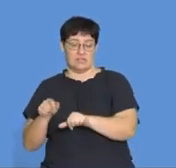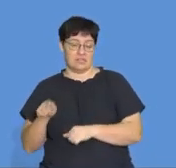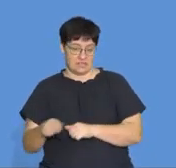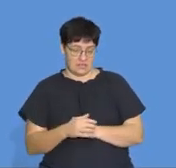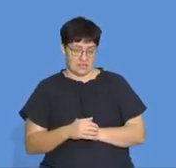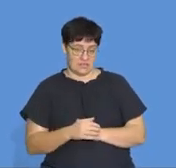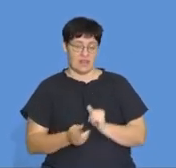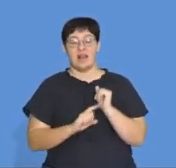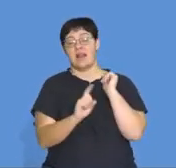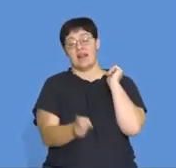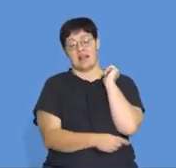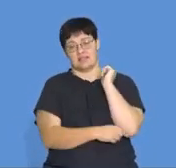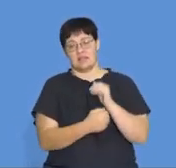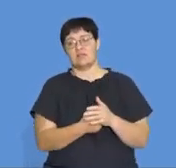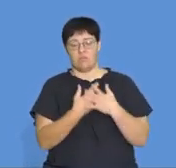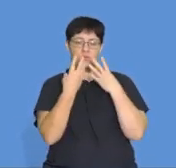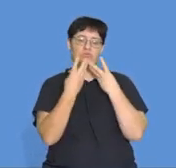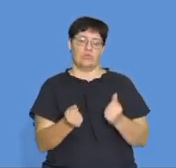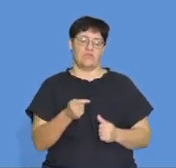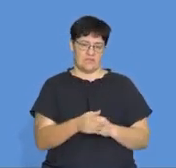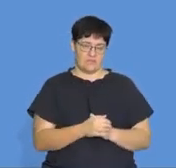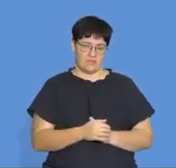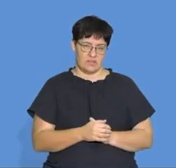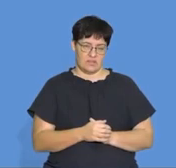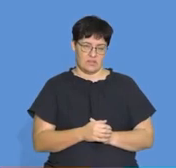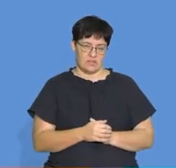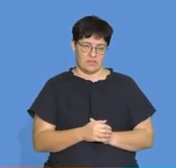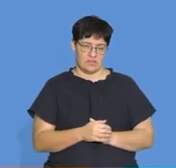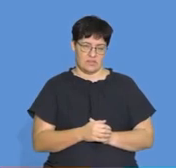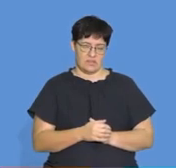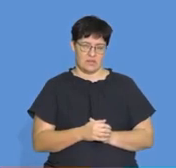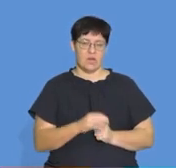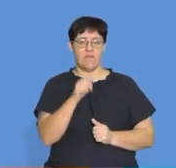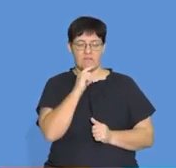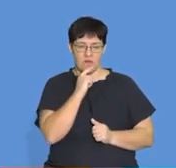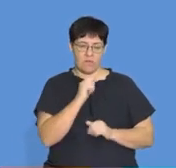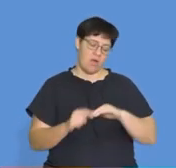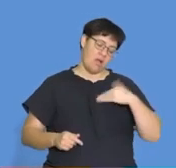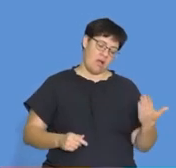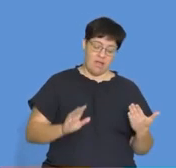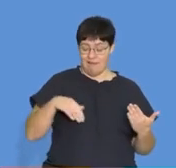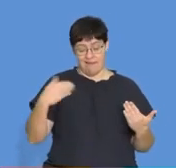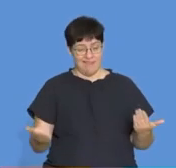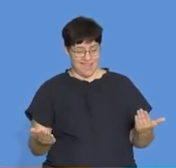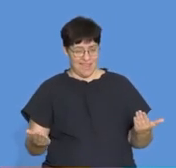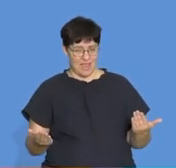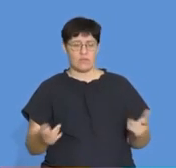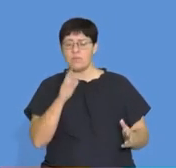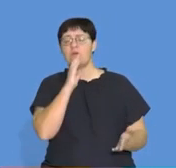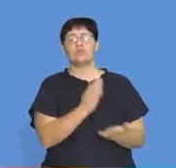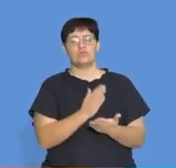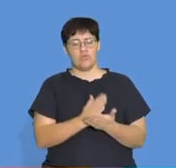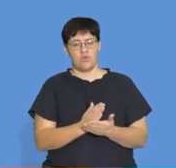the last thing will be to solve. What I mean by taking them to one side and another side is to make sure that